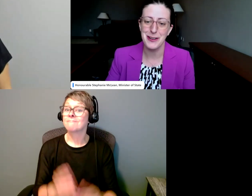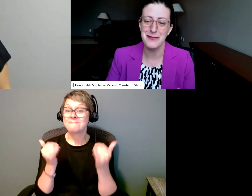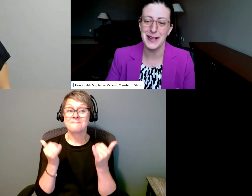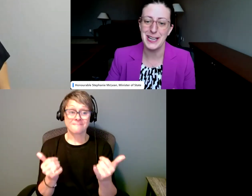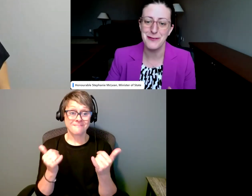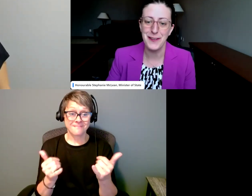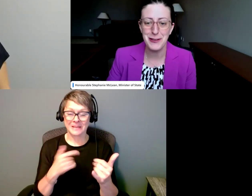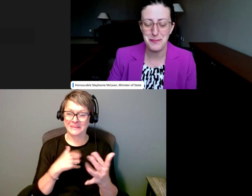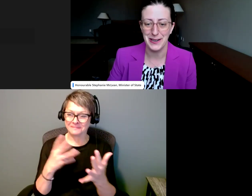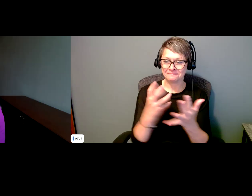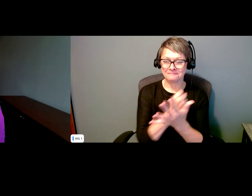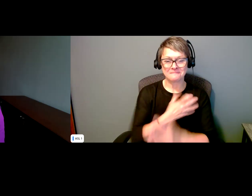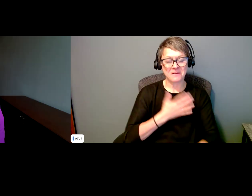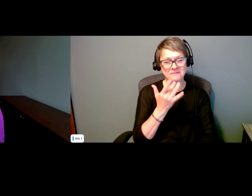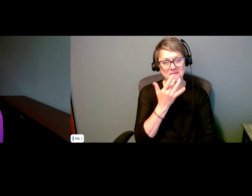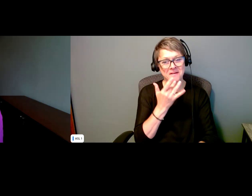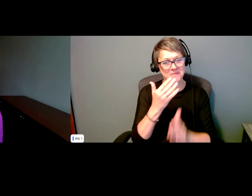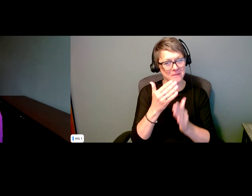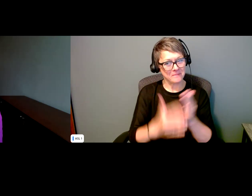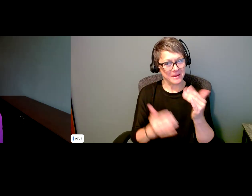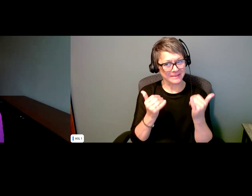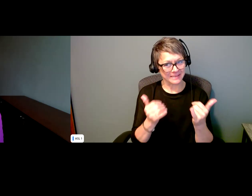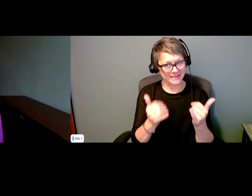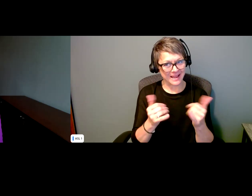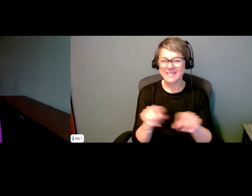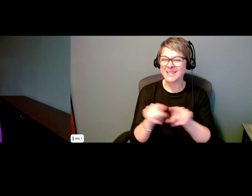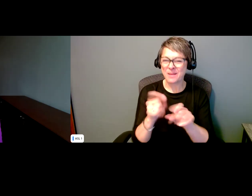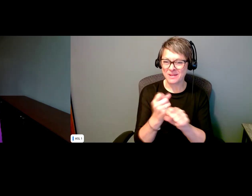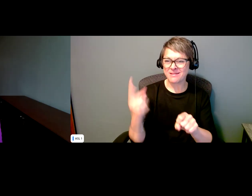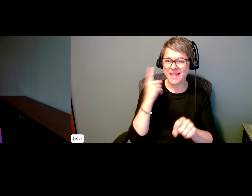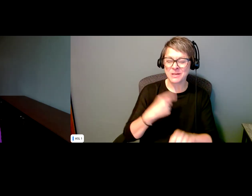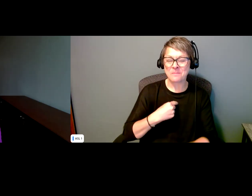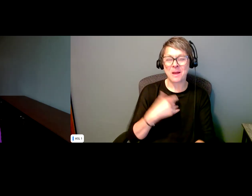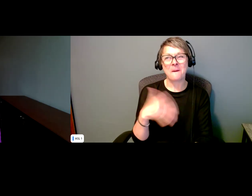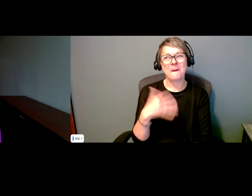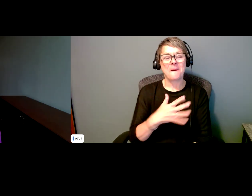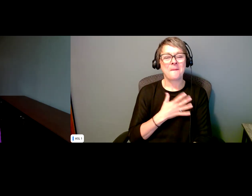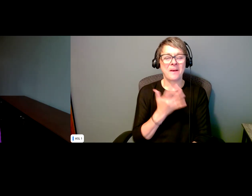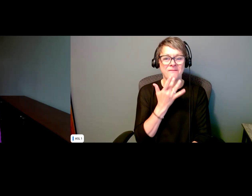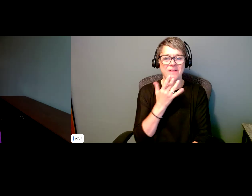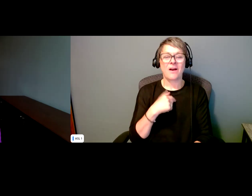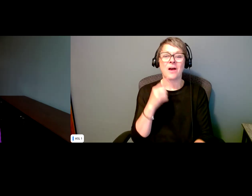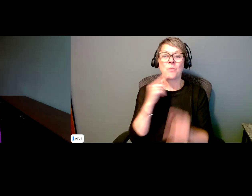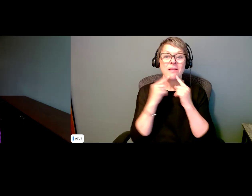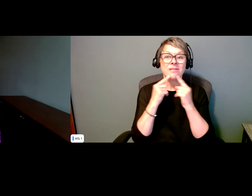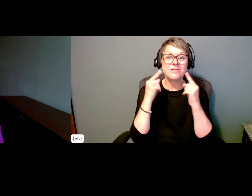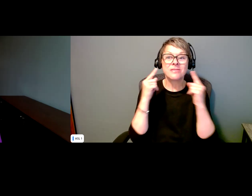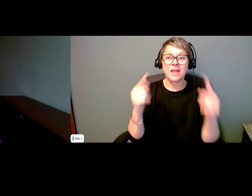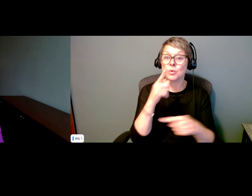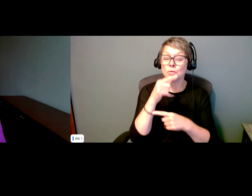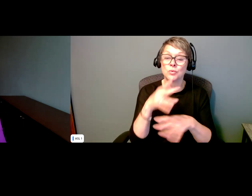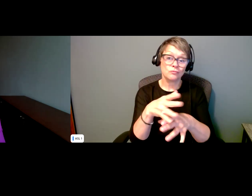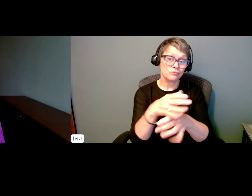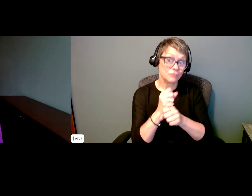today and one of my favorite parts from last year. I have the honor of announcing the recipients of the Elizabeth